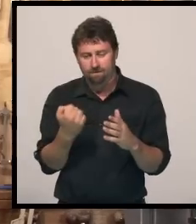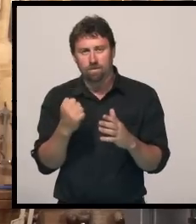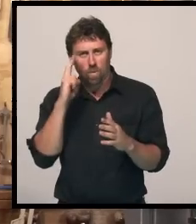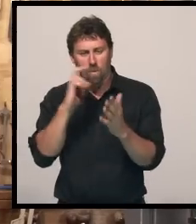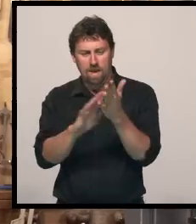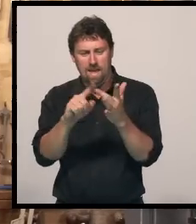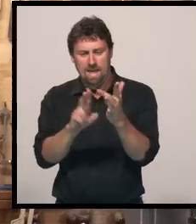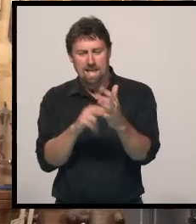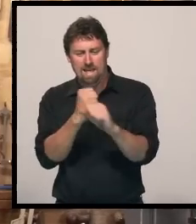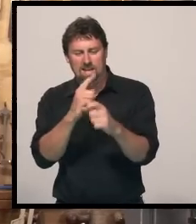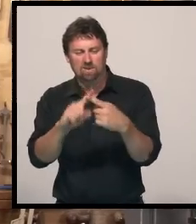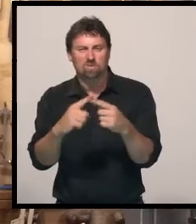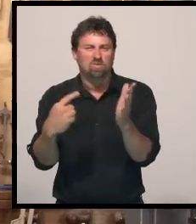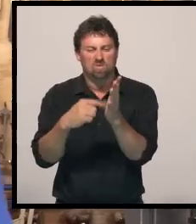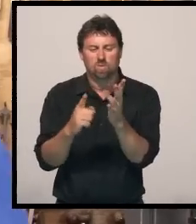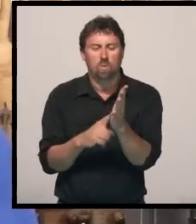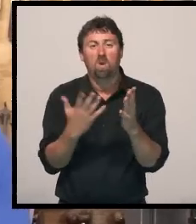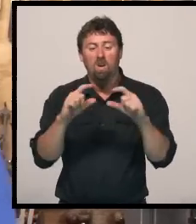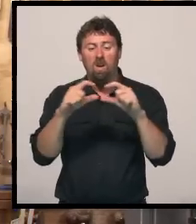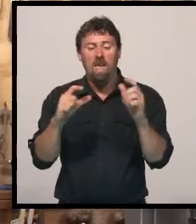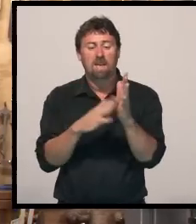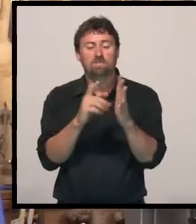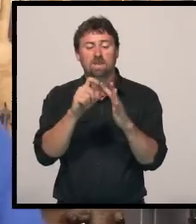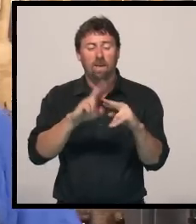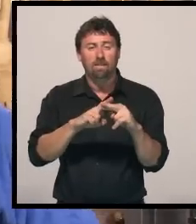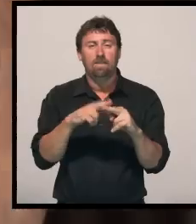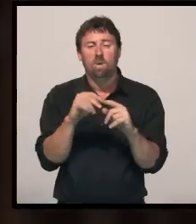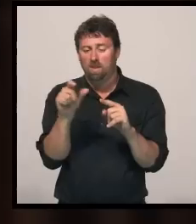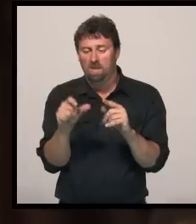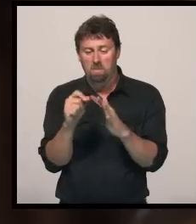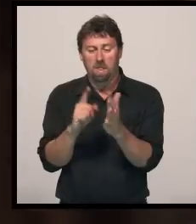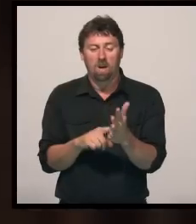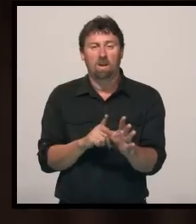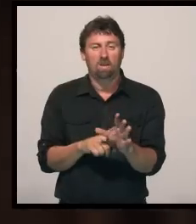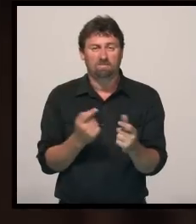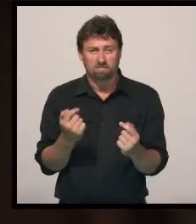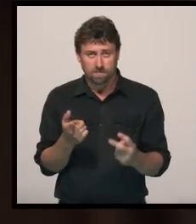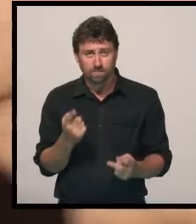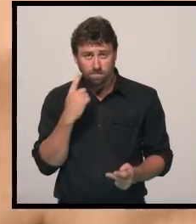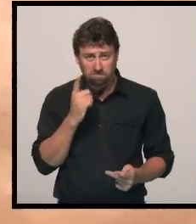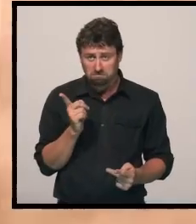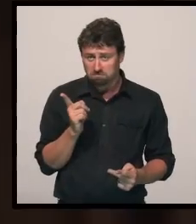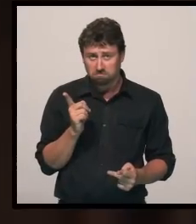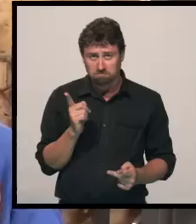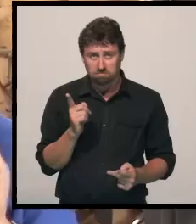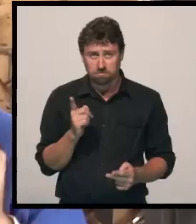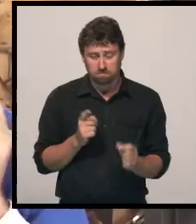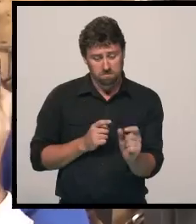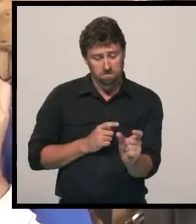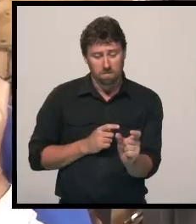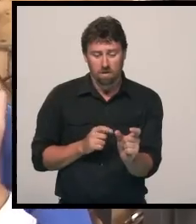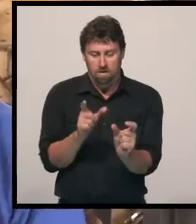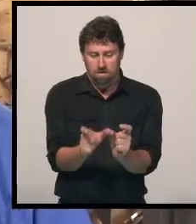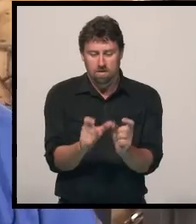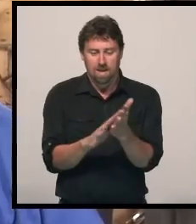placement. It's just a thin bit of MDF with a bit of ply on the end, but I hold that from the edge, and this is